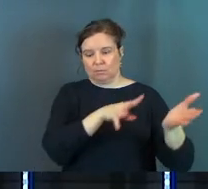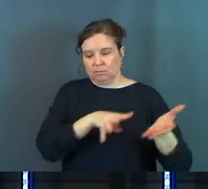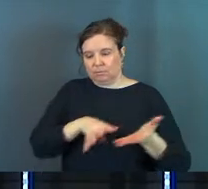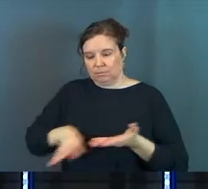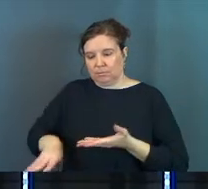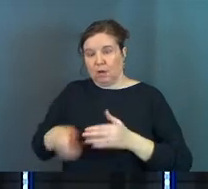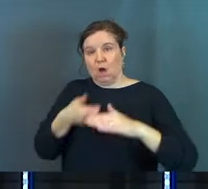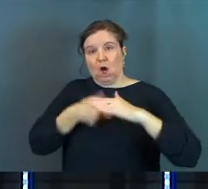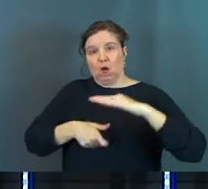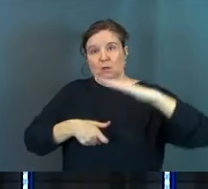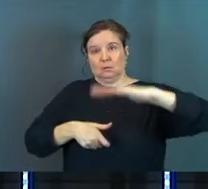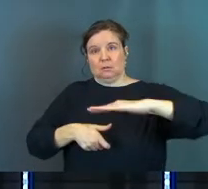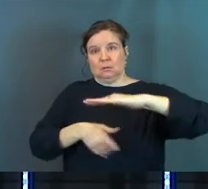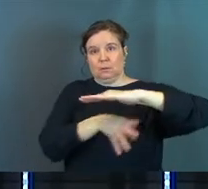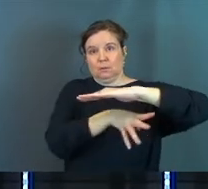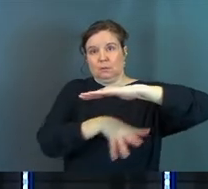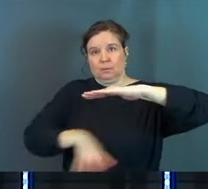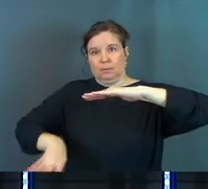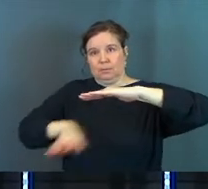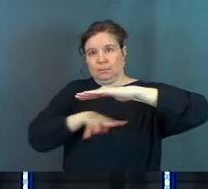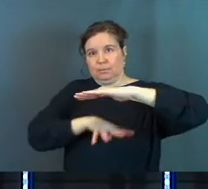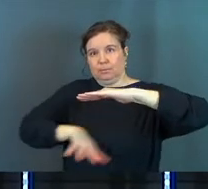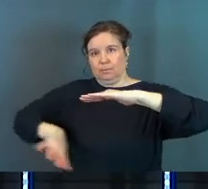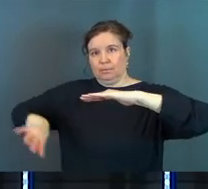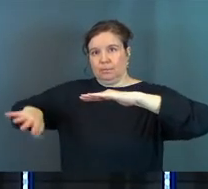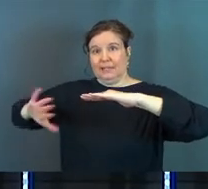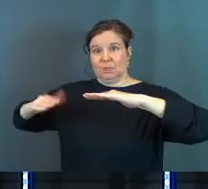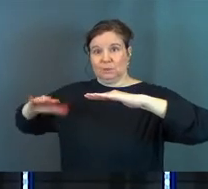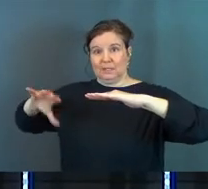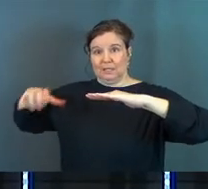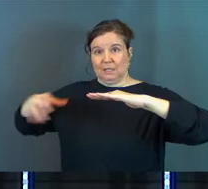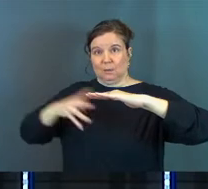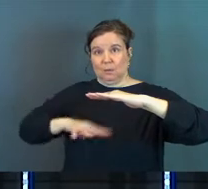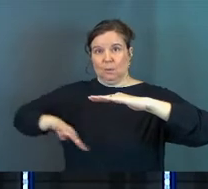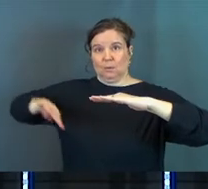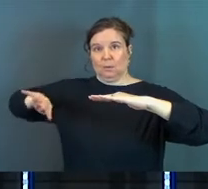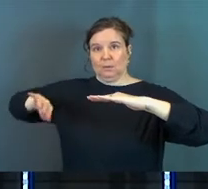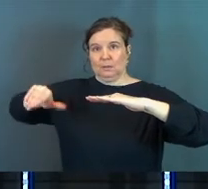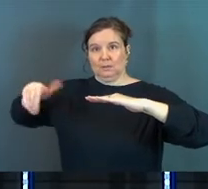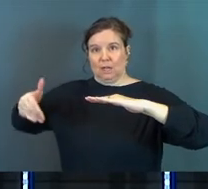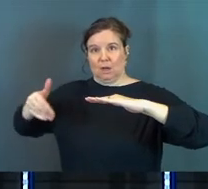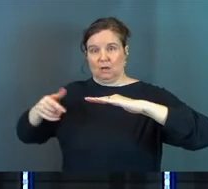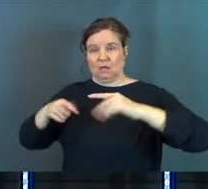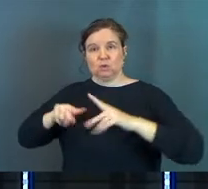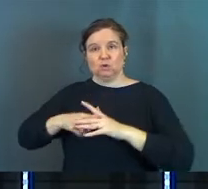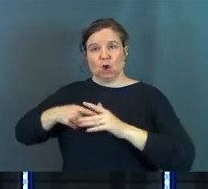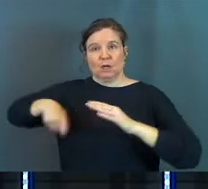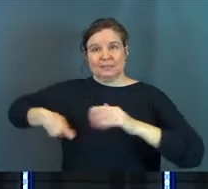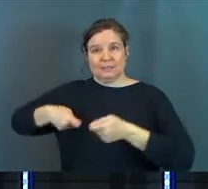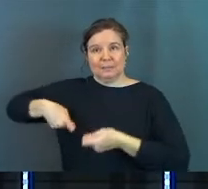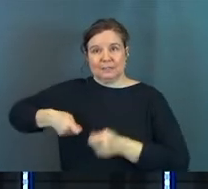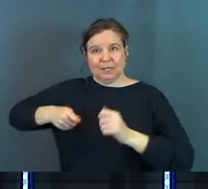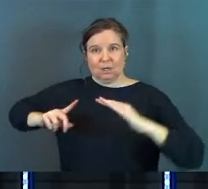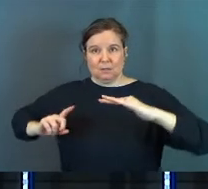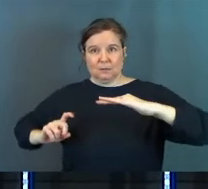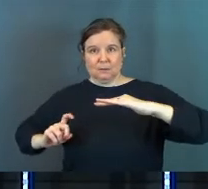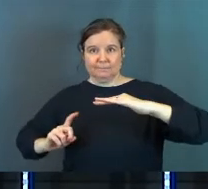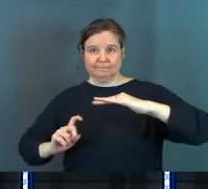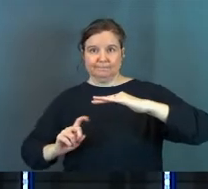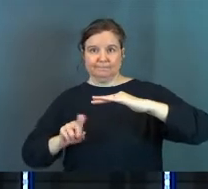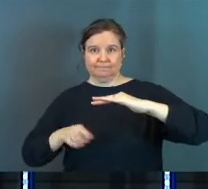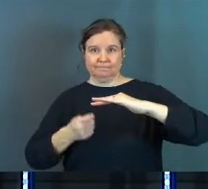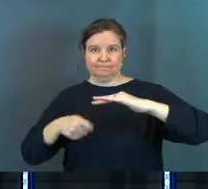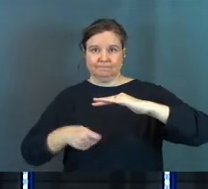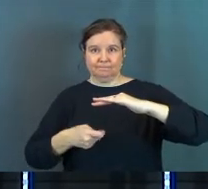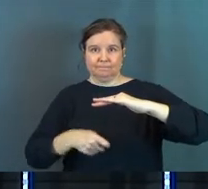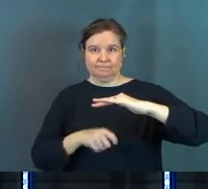water underground into the city center. And he started some diggers on one end, started some diggers